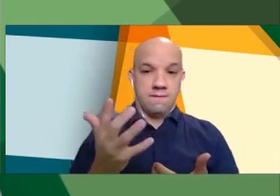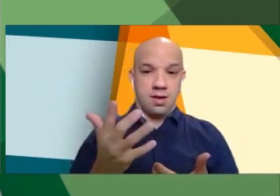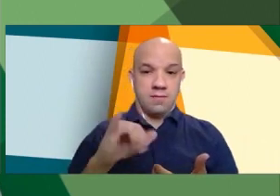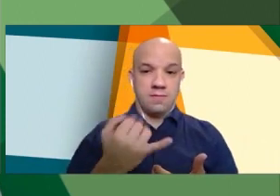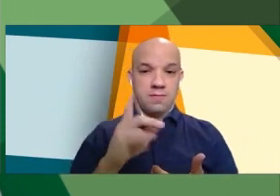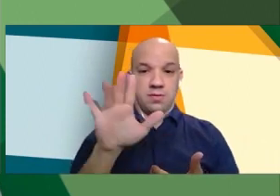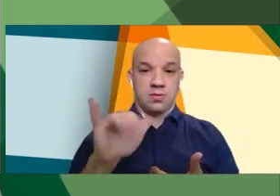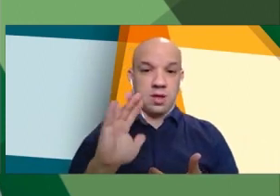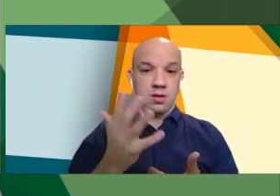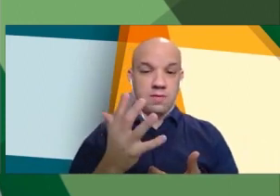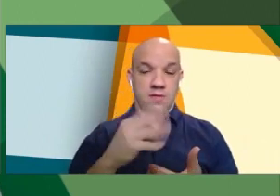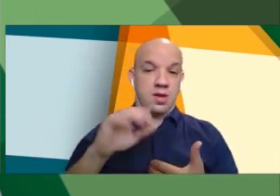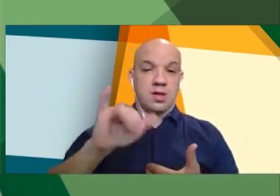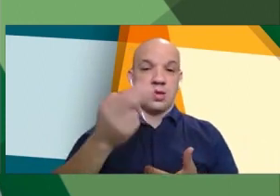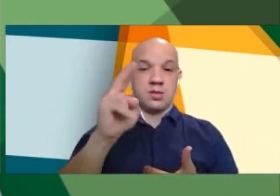January 5 of